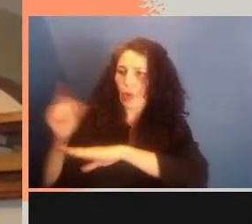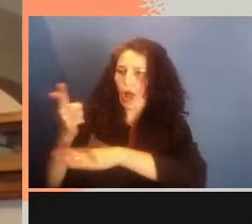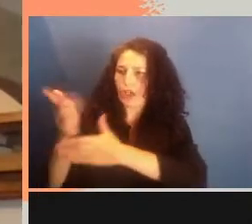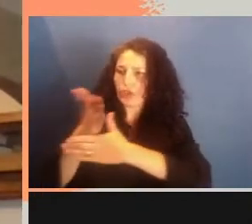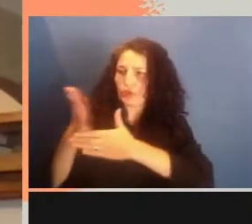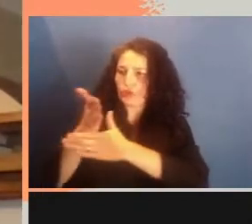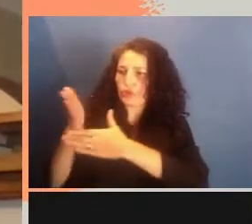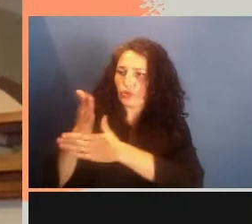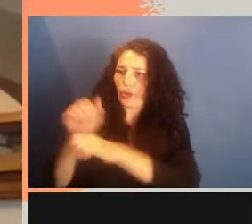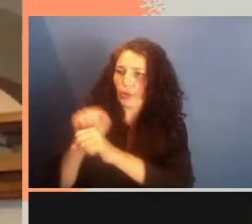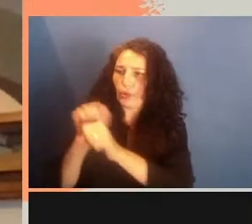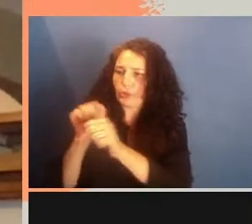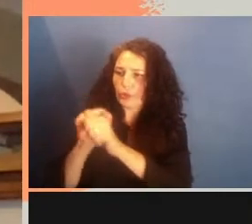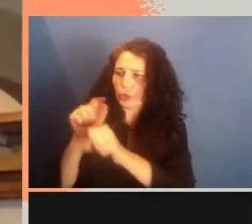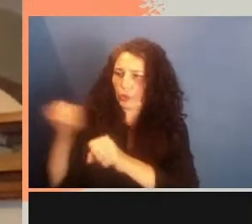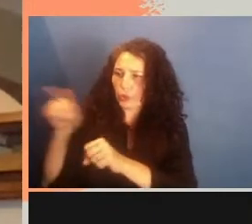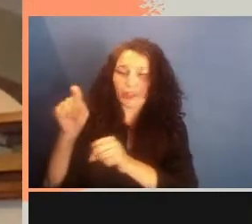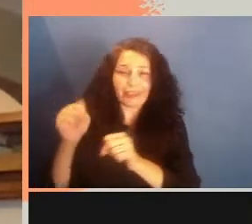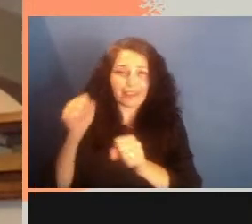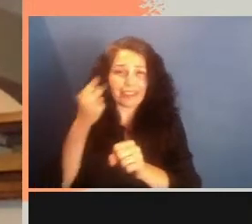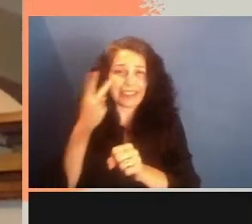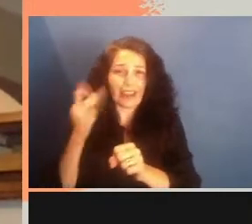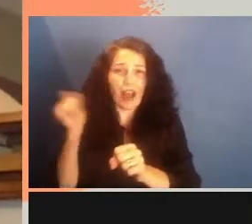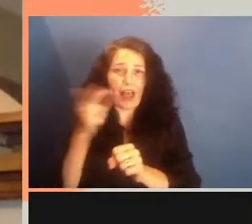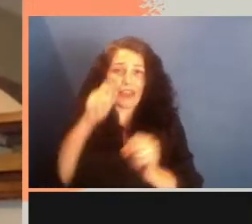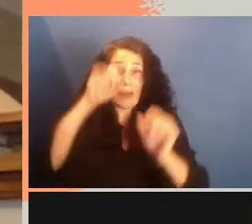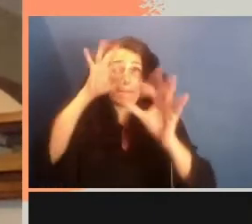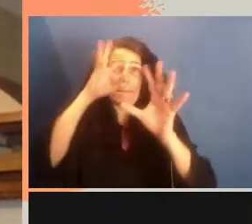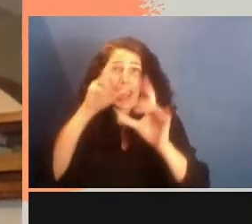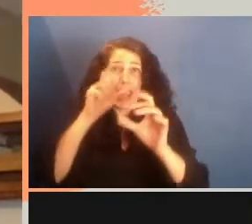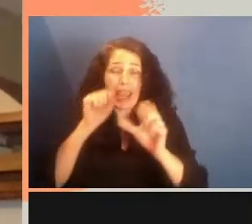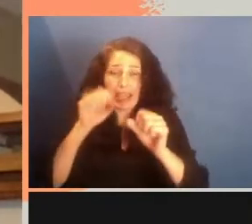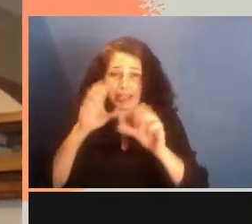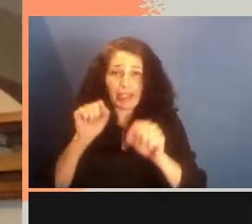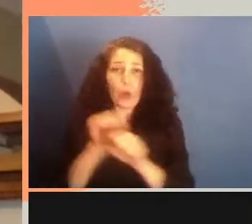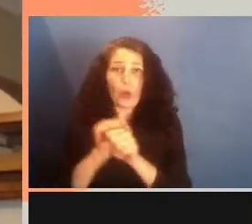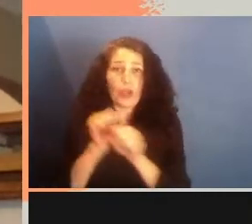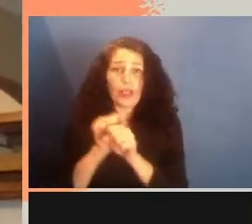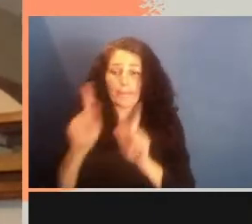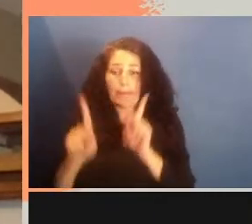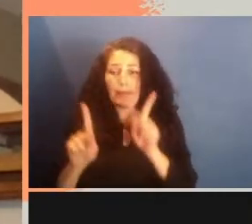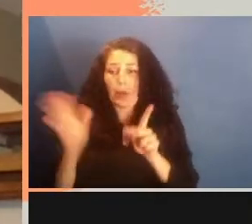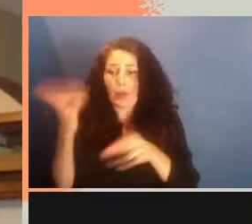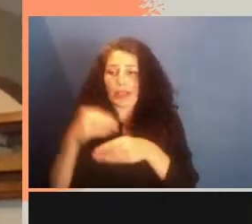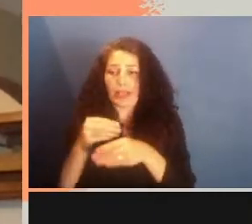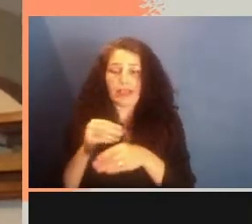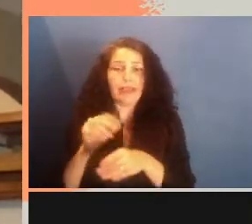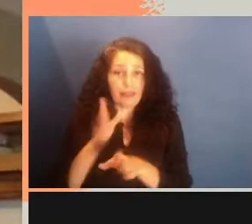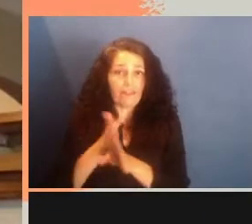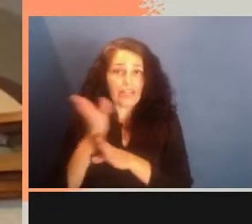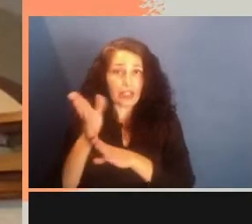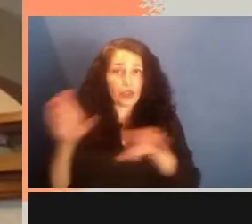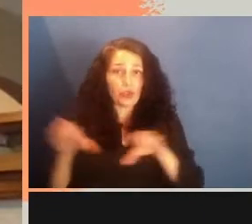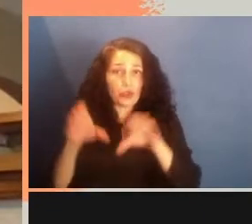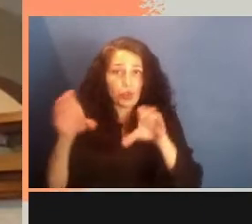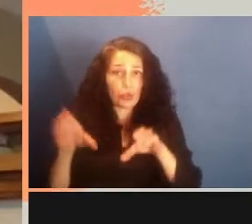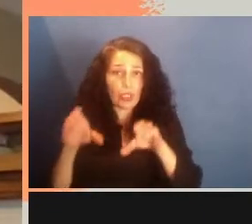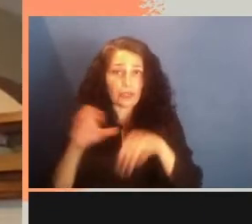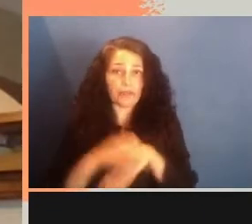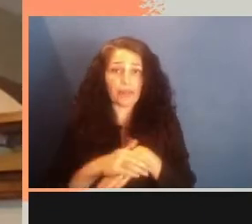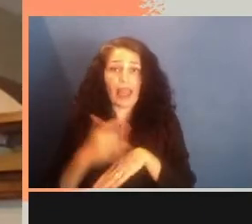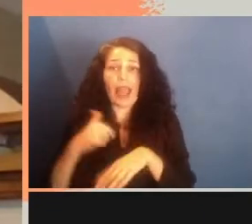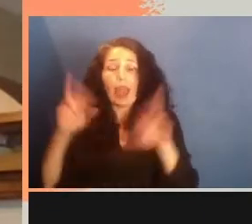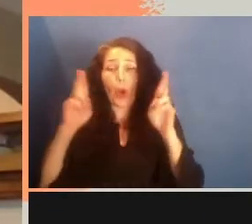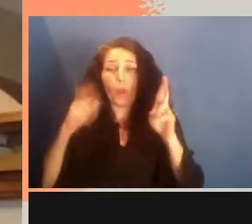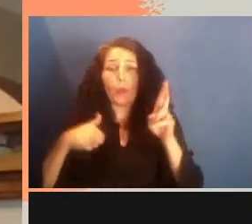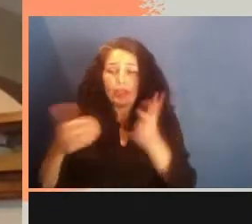see just how much amazing ground-shifting work people in our field are doing in their off hours. I hope that we can raise more